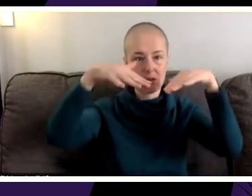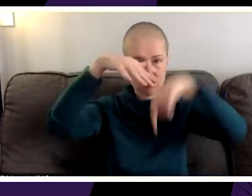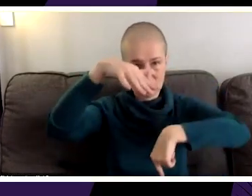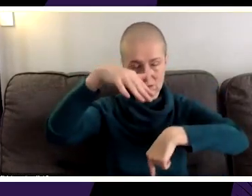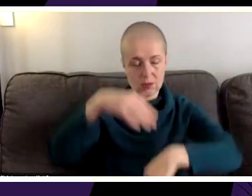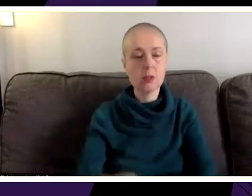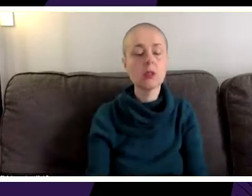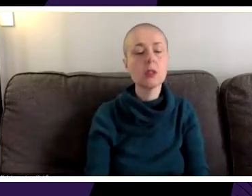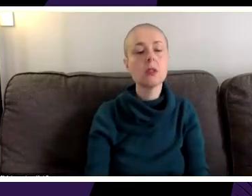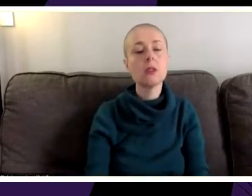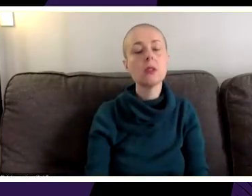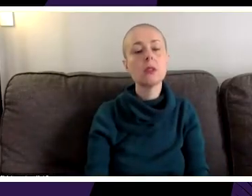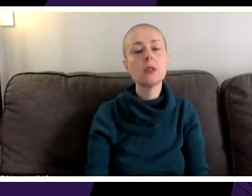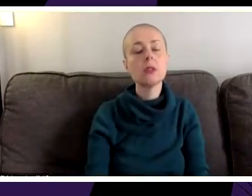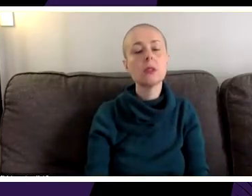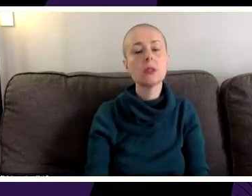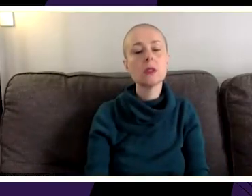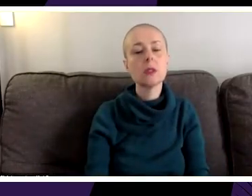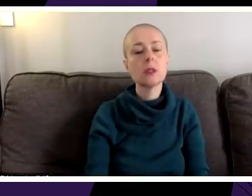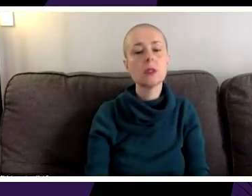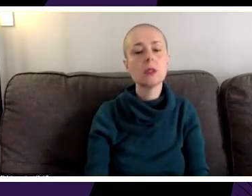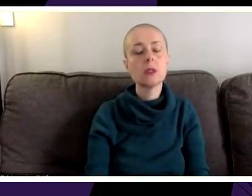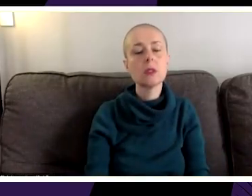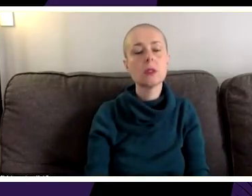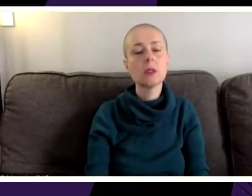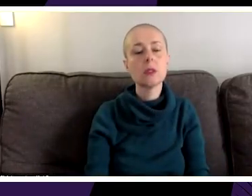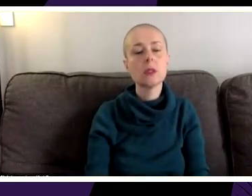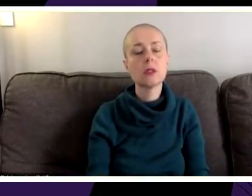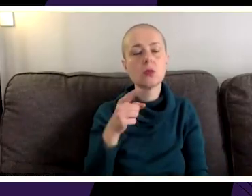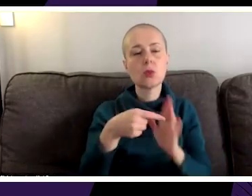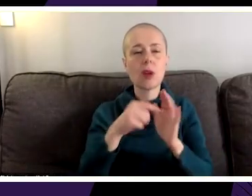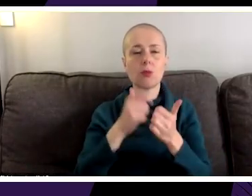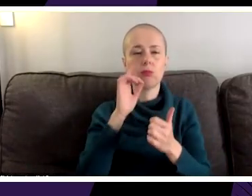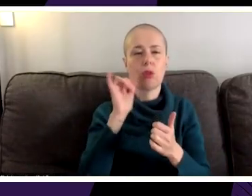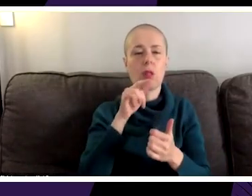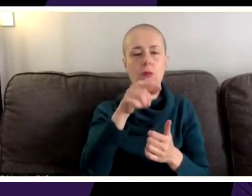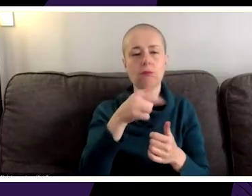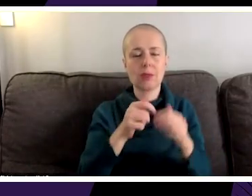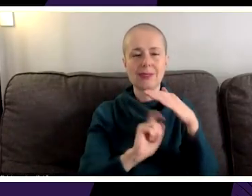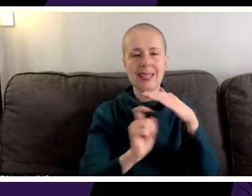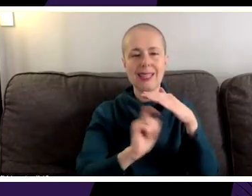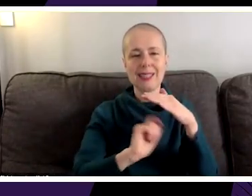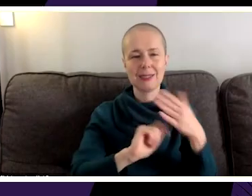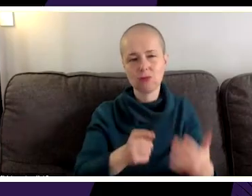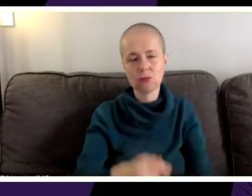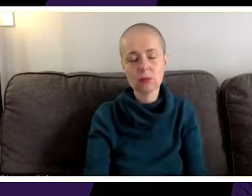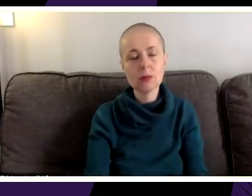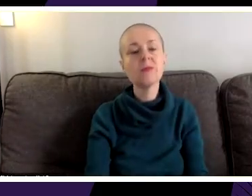that shows you that the device shows you when it is scanning the underground.